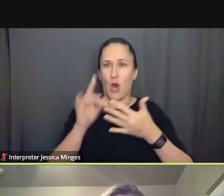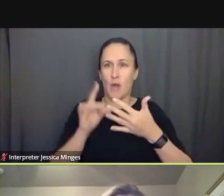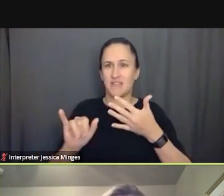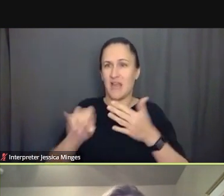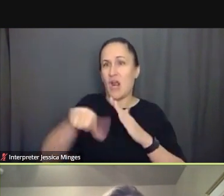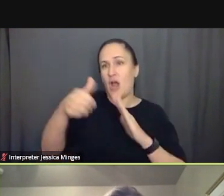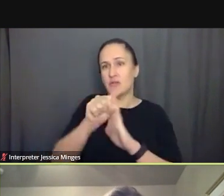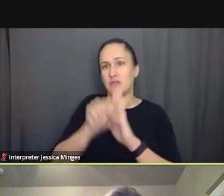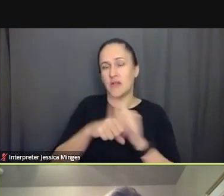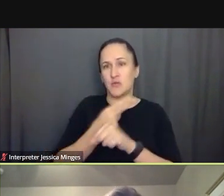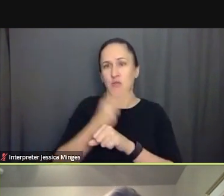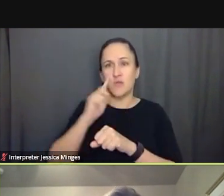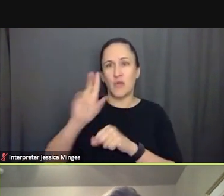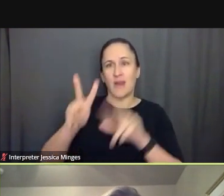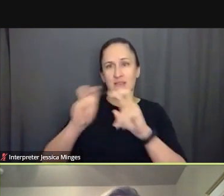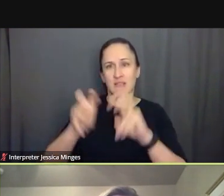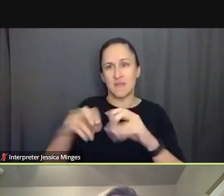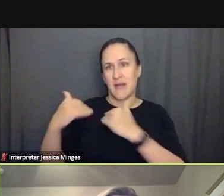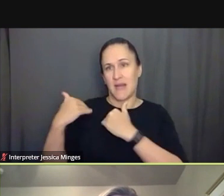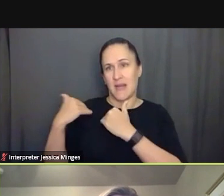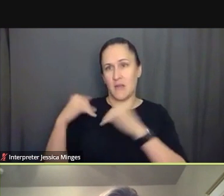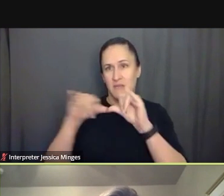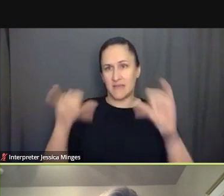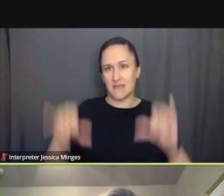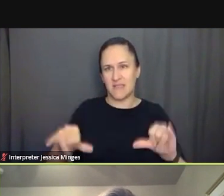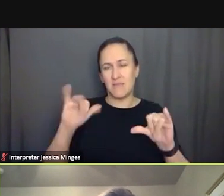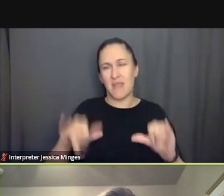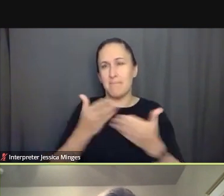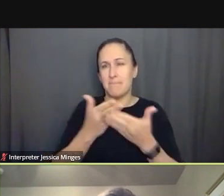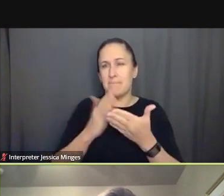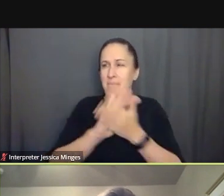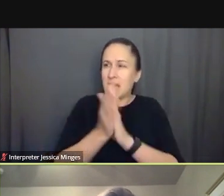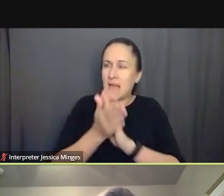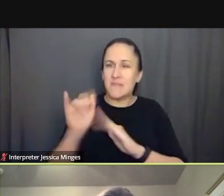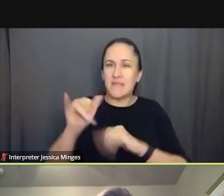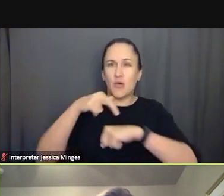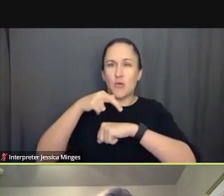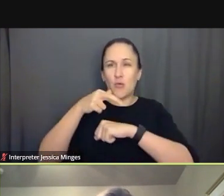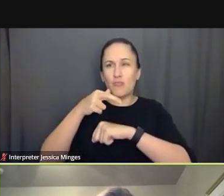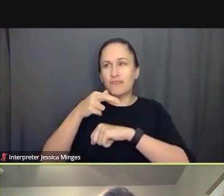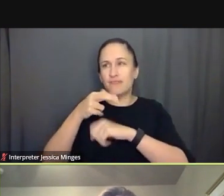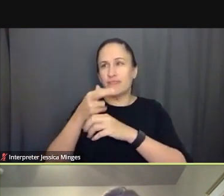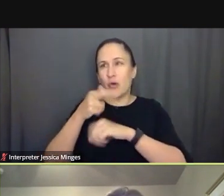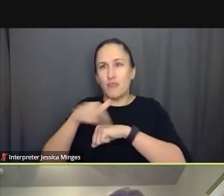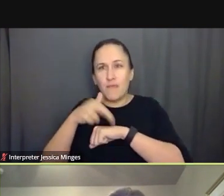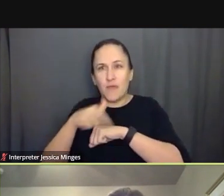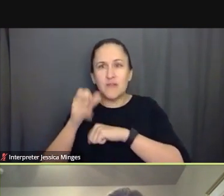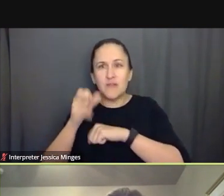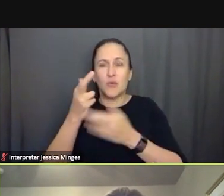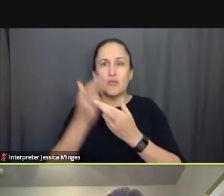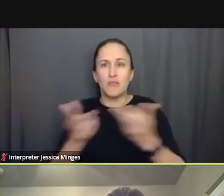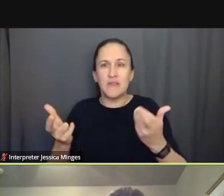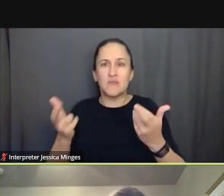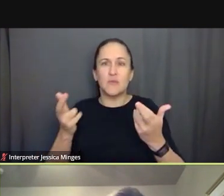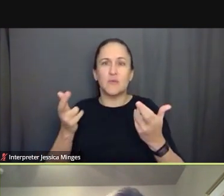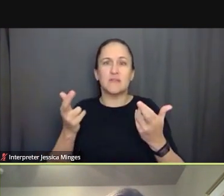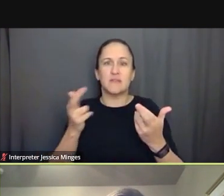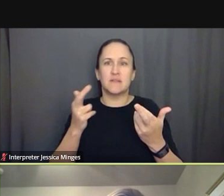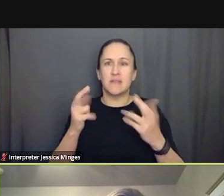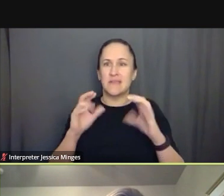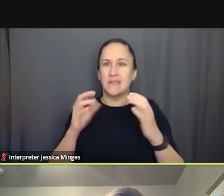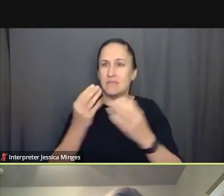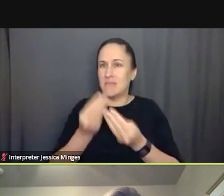their assessment and accountability system. That becomes like a resource or a reference bulk of material that we felt the Engaging